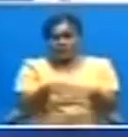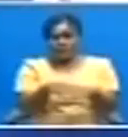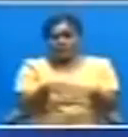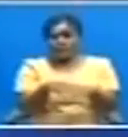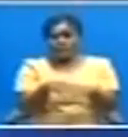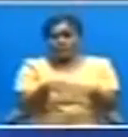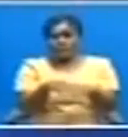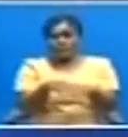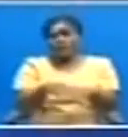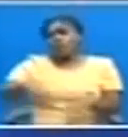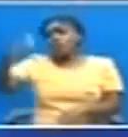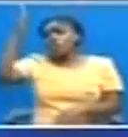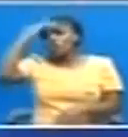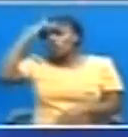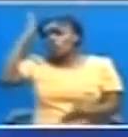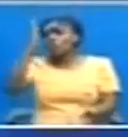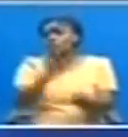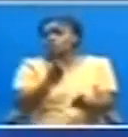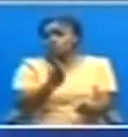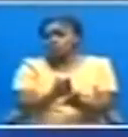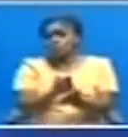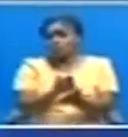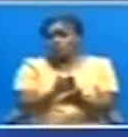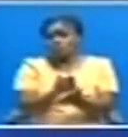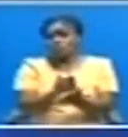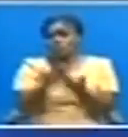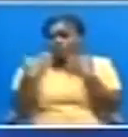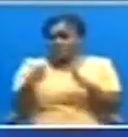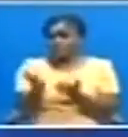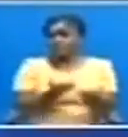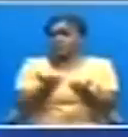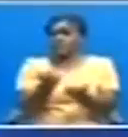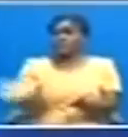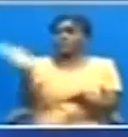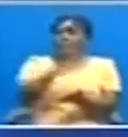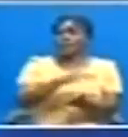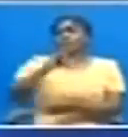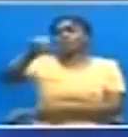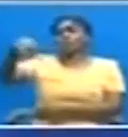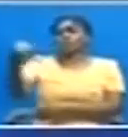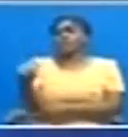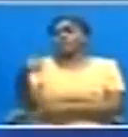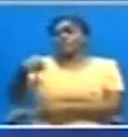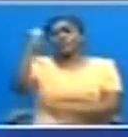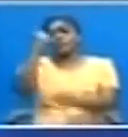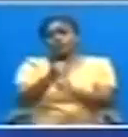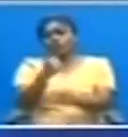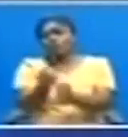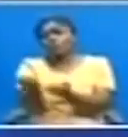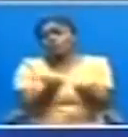Because Alfred Keter, we know, after he finishes the business, he'll come back to us. He's just doing some